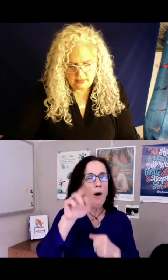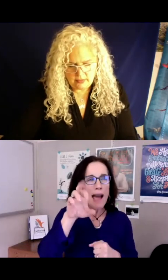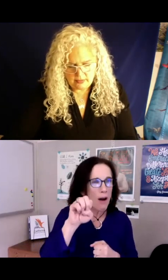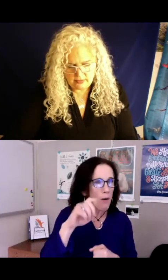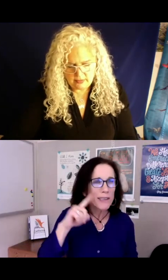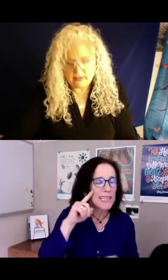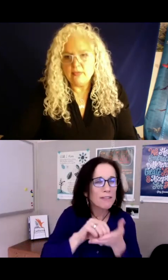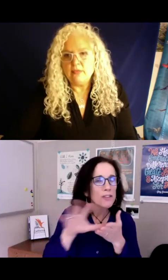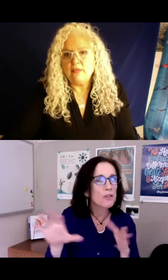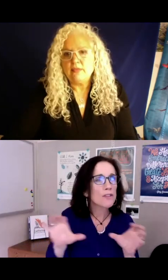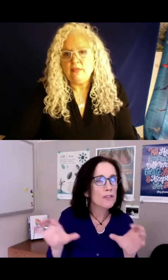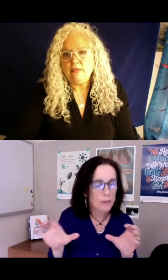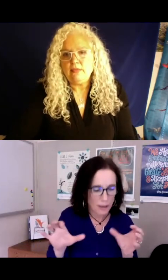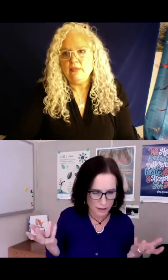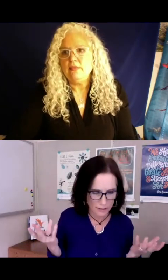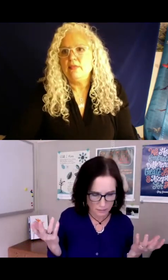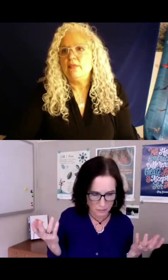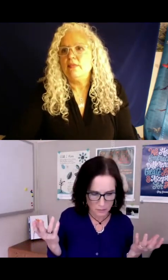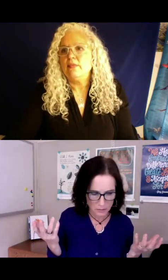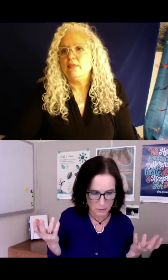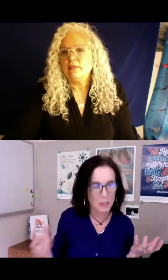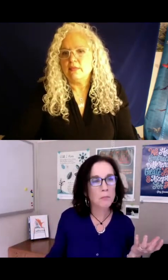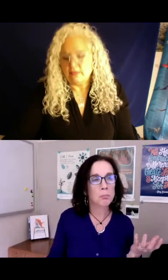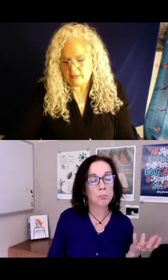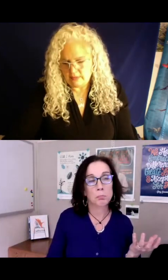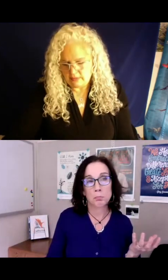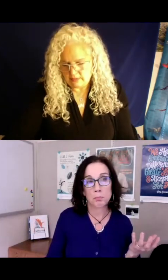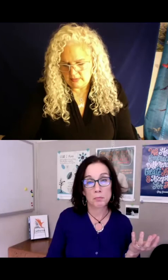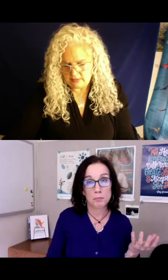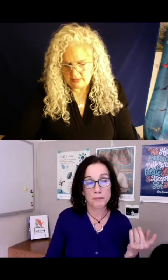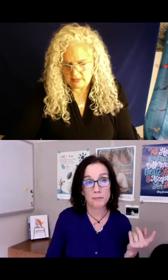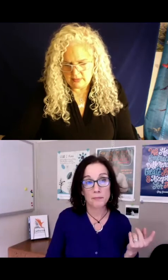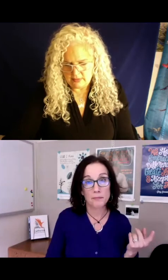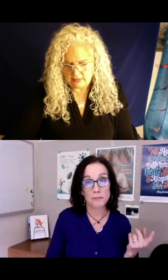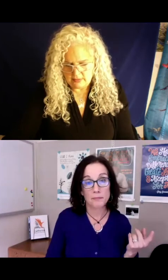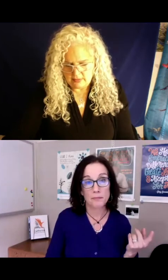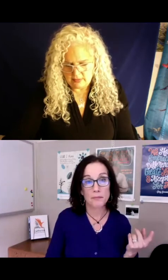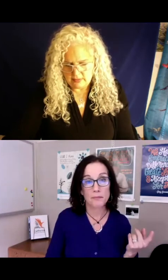So how are deaf students doing?